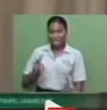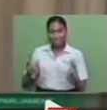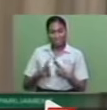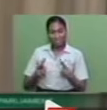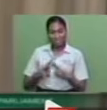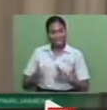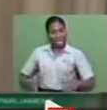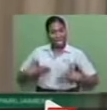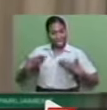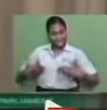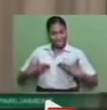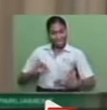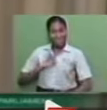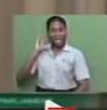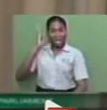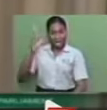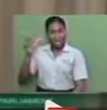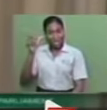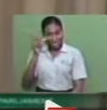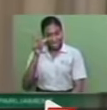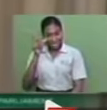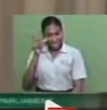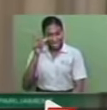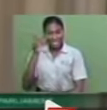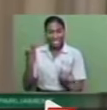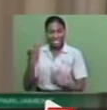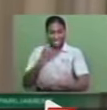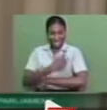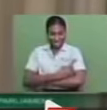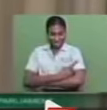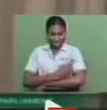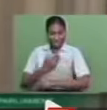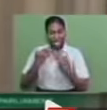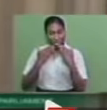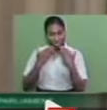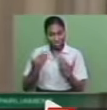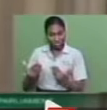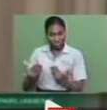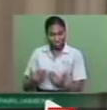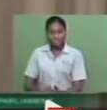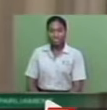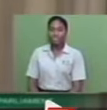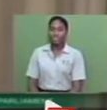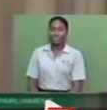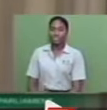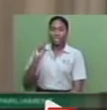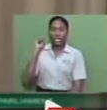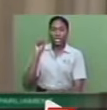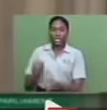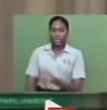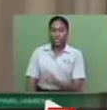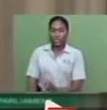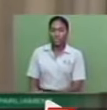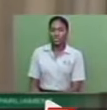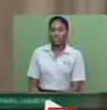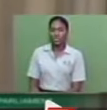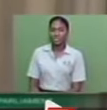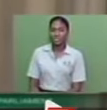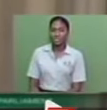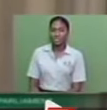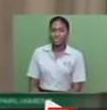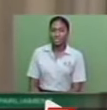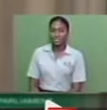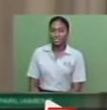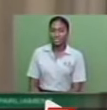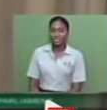I will take your guidance. Thank you very much. So, the Attorney General had said he would bring the legislation, well,